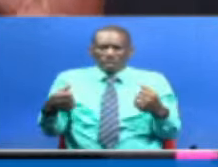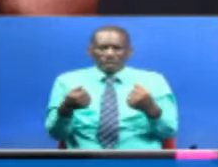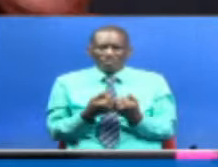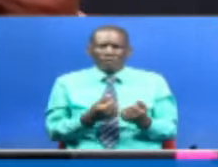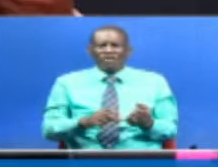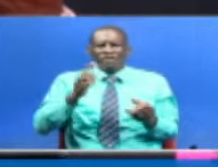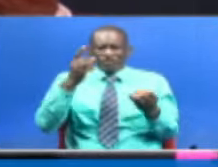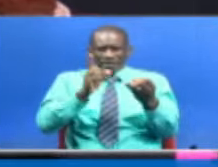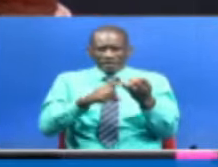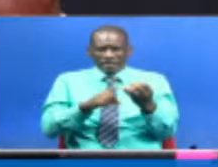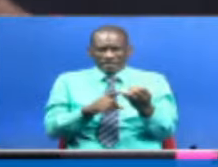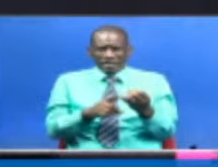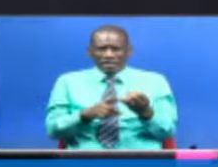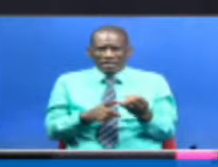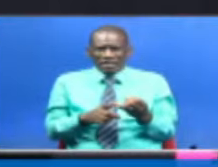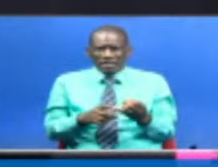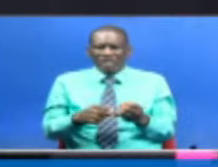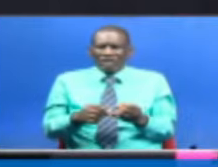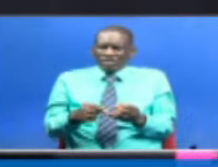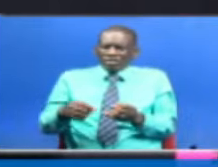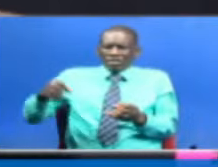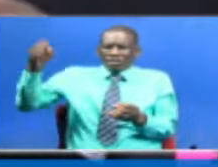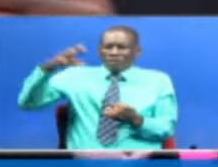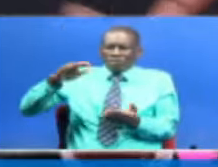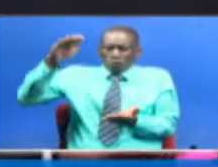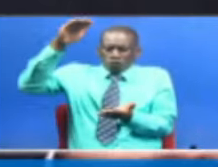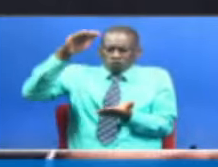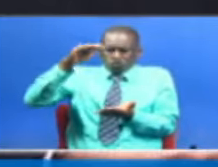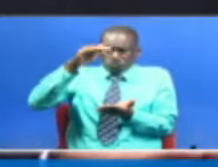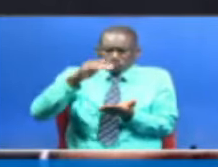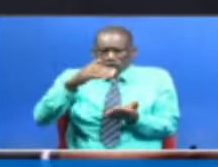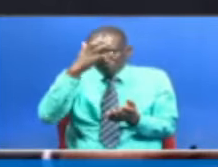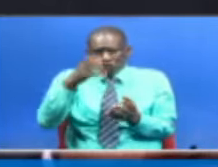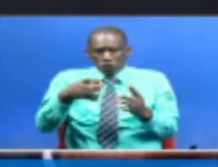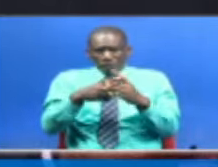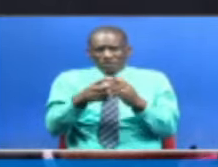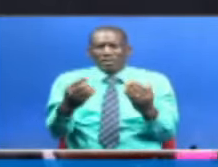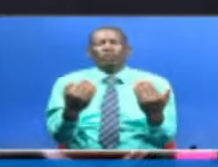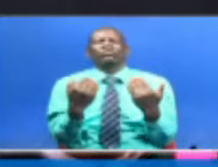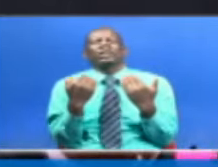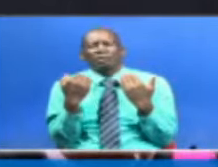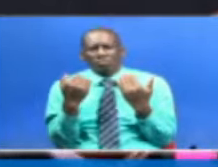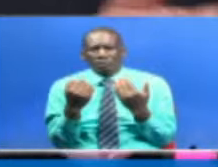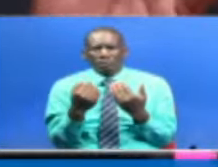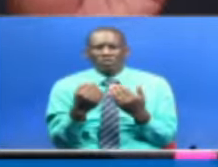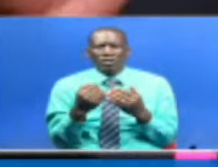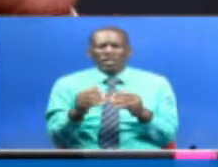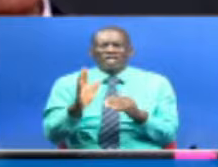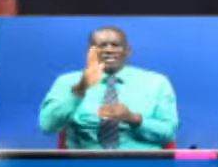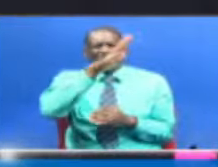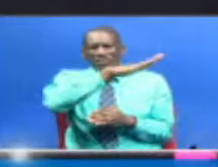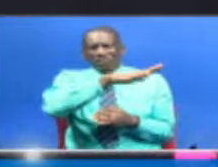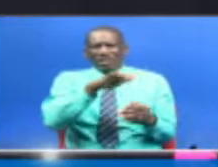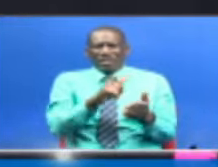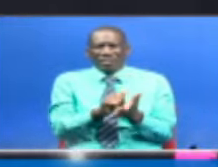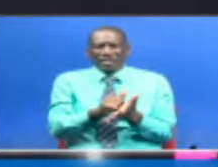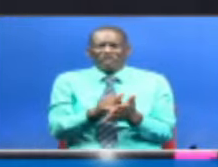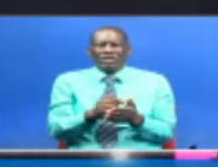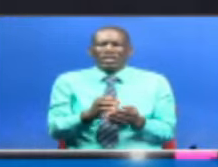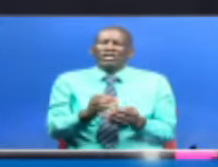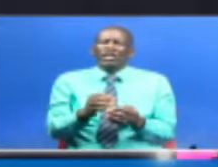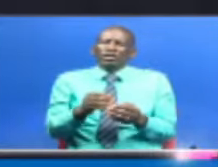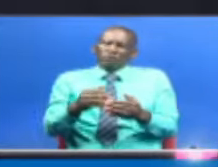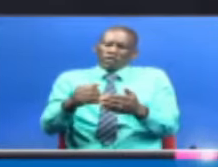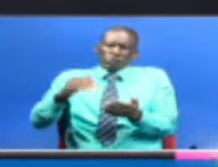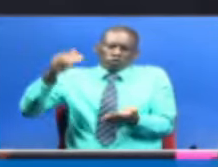was beginning, the load was coming down significantly because we were beginning to sleep in the evening. That is the peak hour, it was coming down.